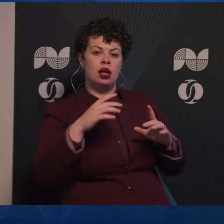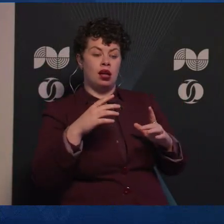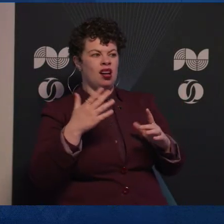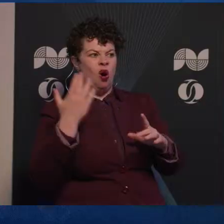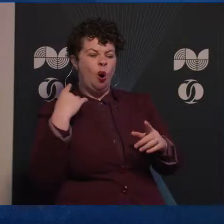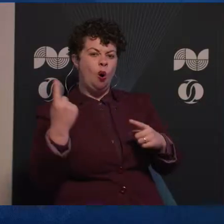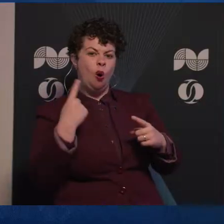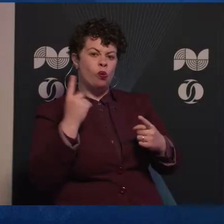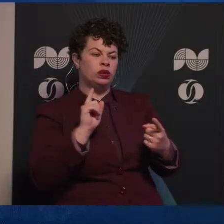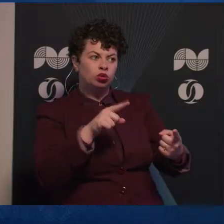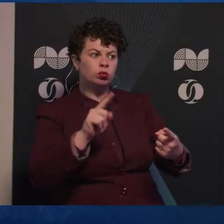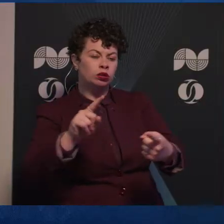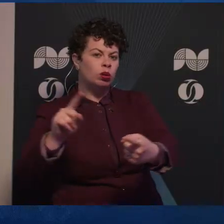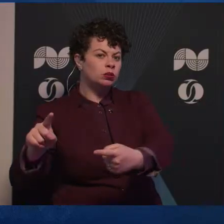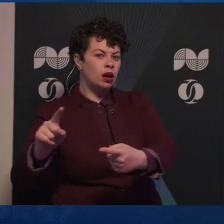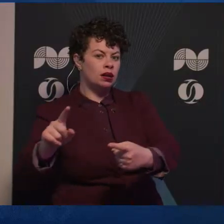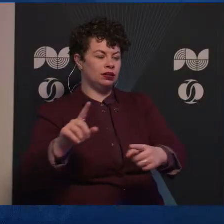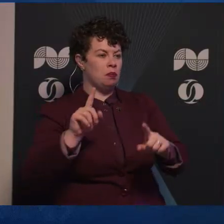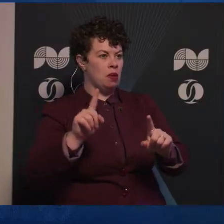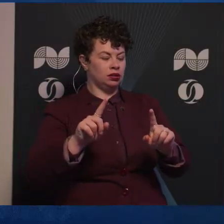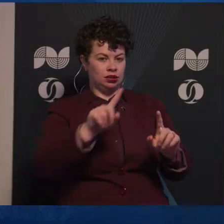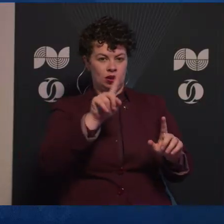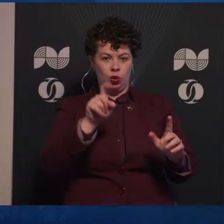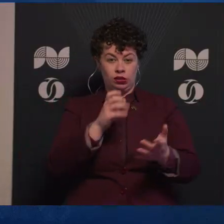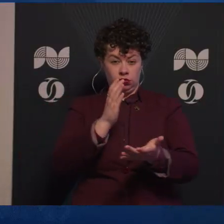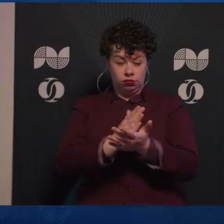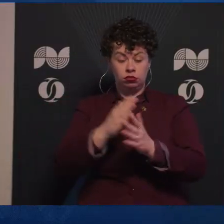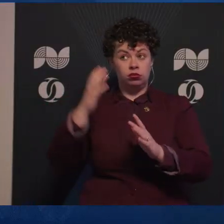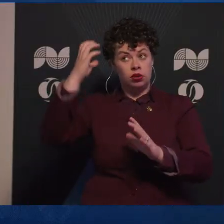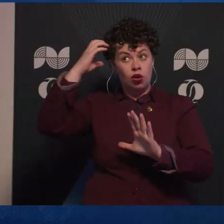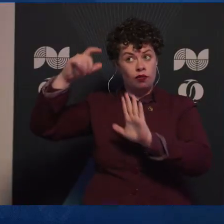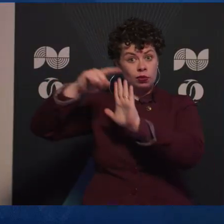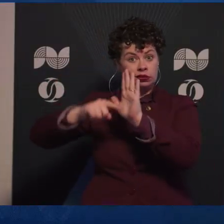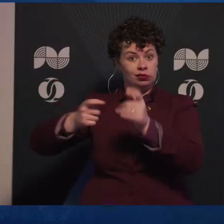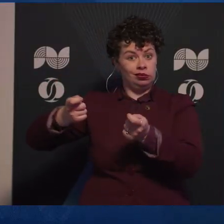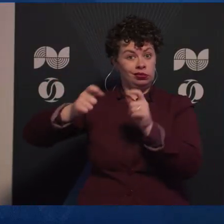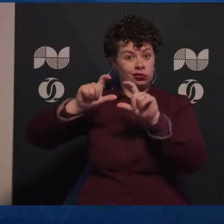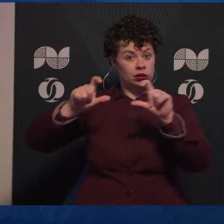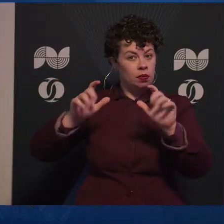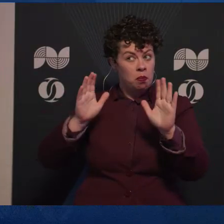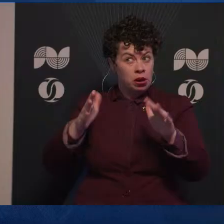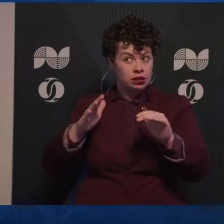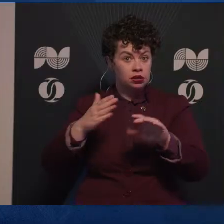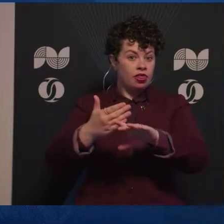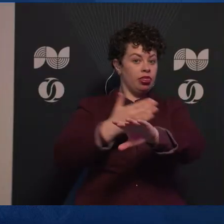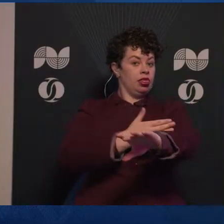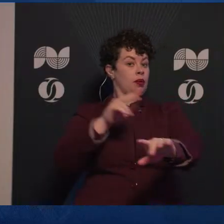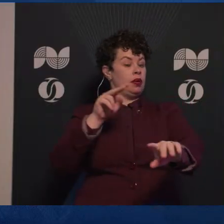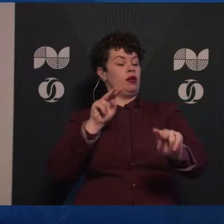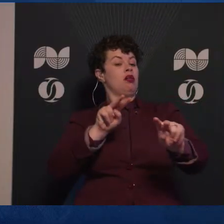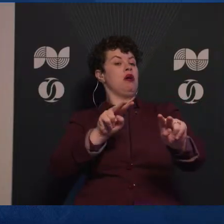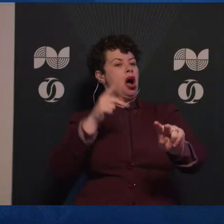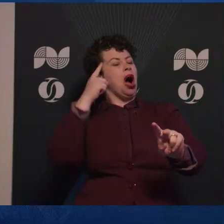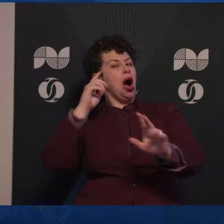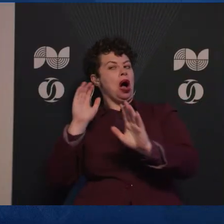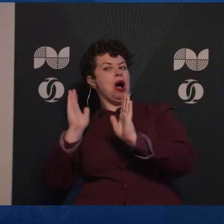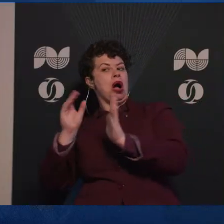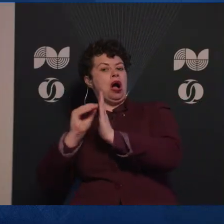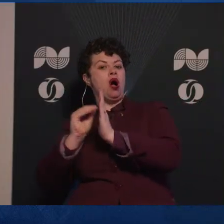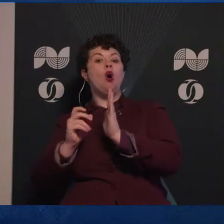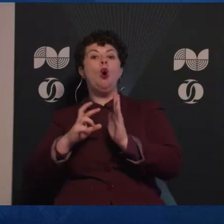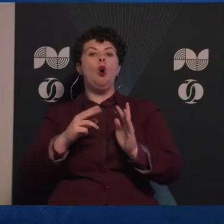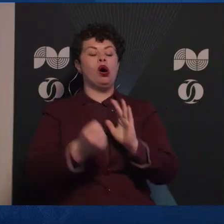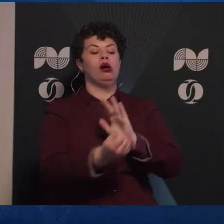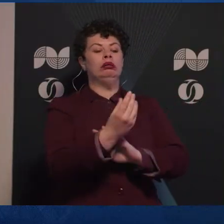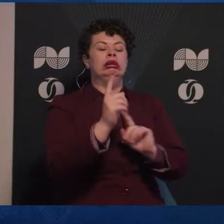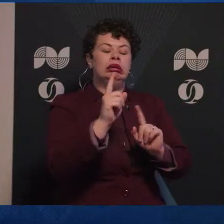strategy? But in a way, really the question here is industrial policy something that needs to be more proactive than perhaps we're seeing? And